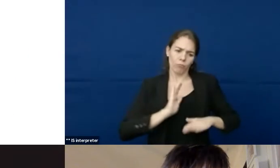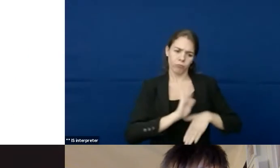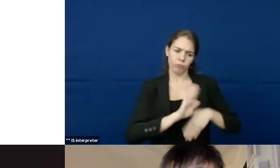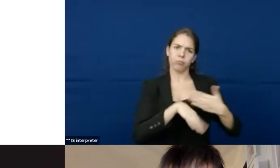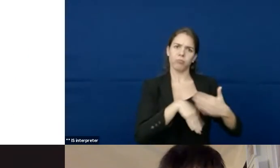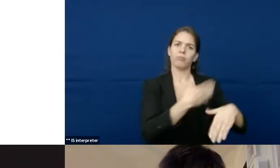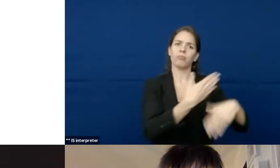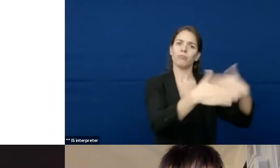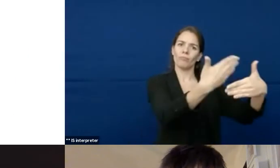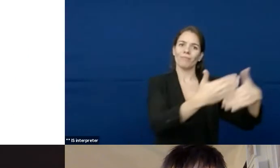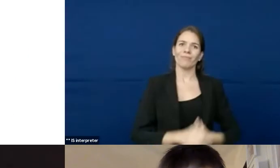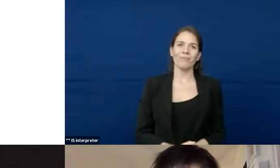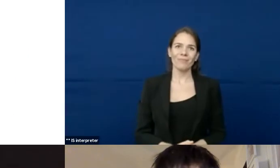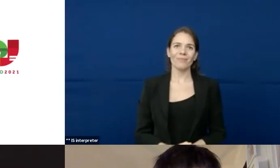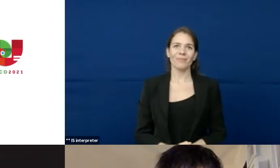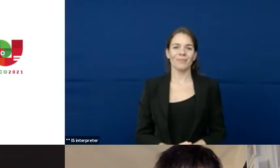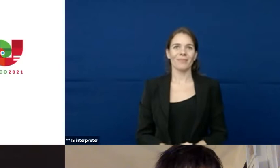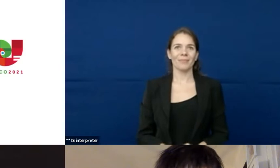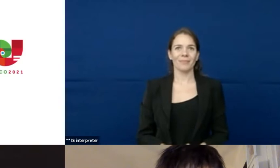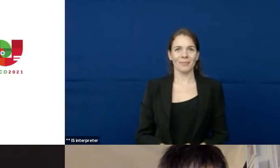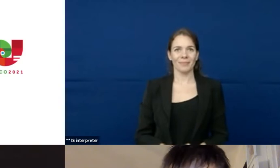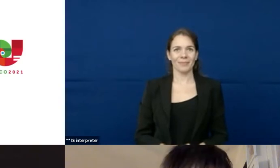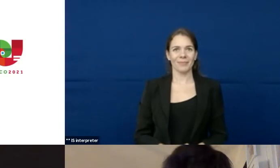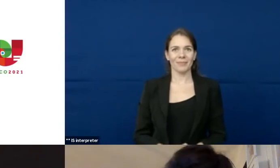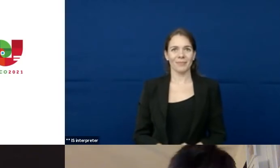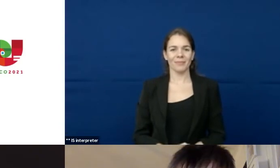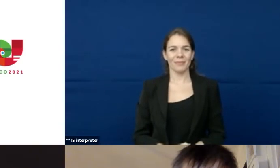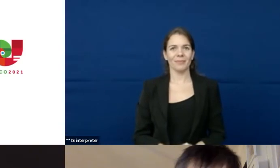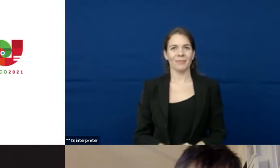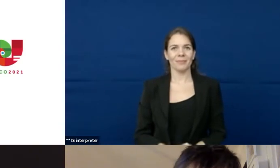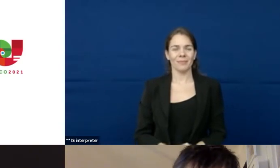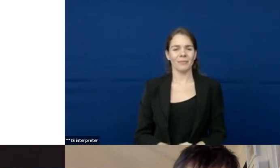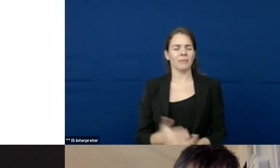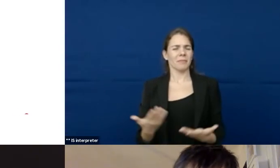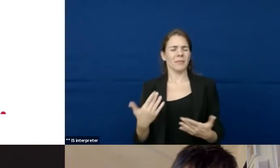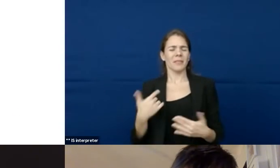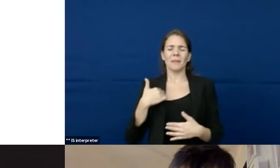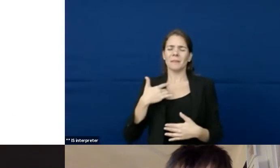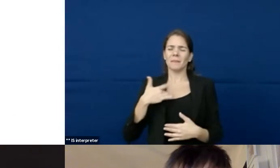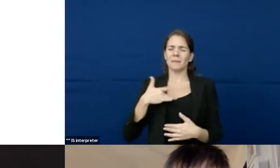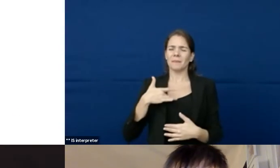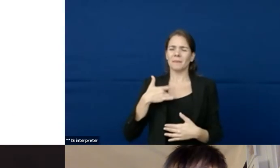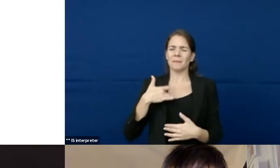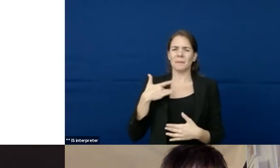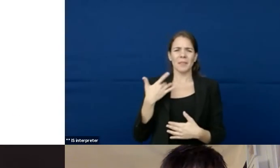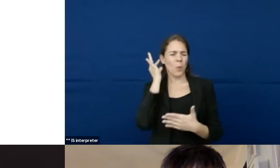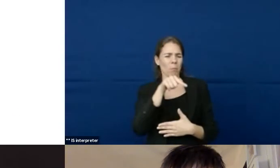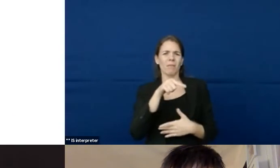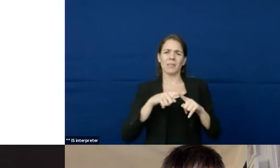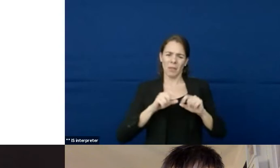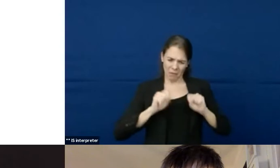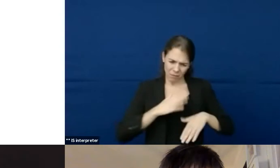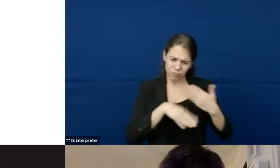Violence Against Women when we speak about particularly small women's rights organizations. We hear about their challenges around the capacity.